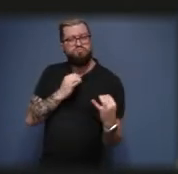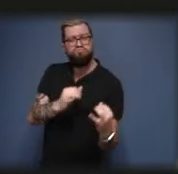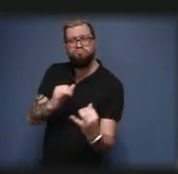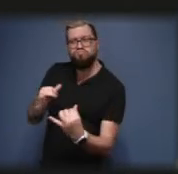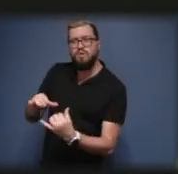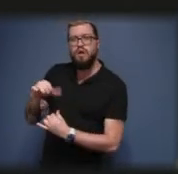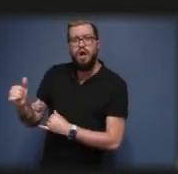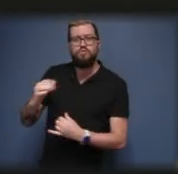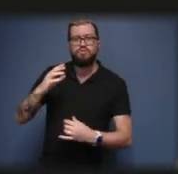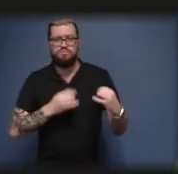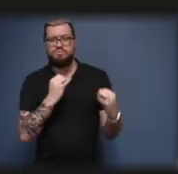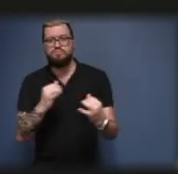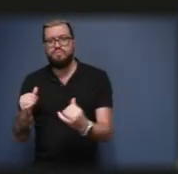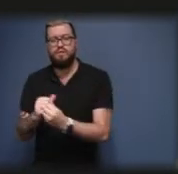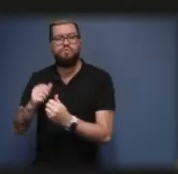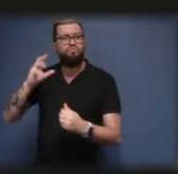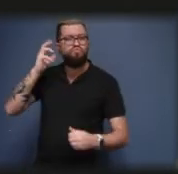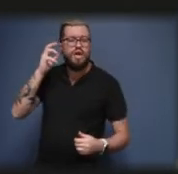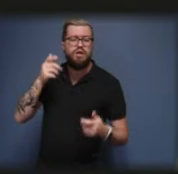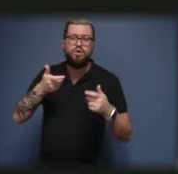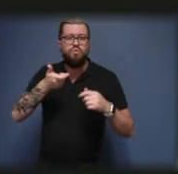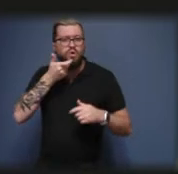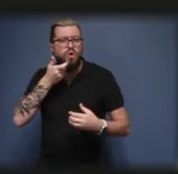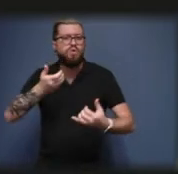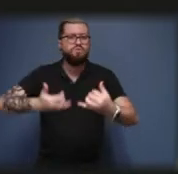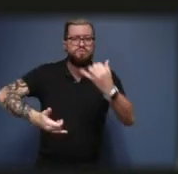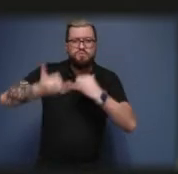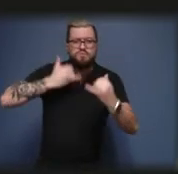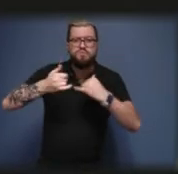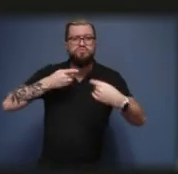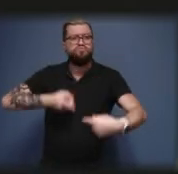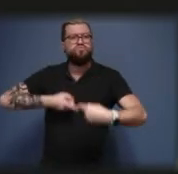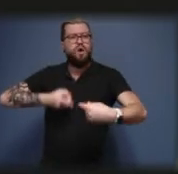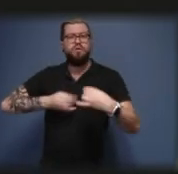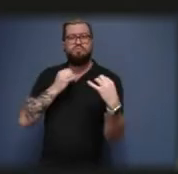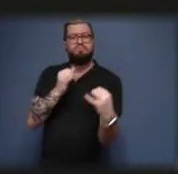and struggled with the same type of calls I've heard. And